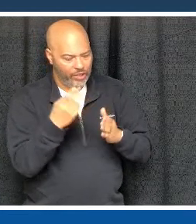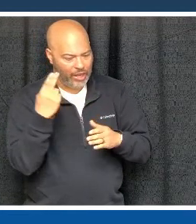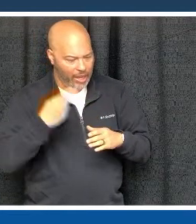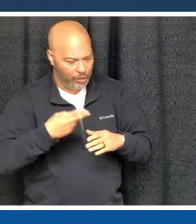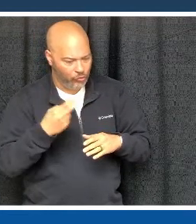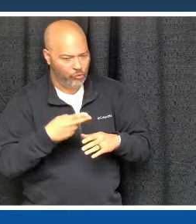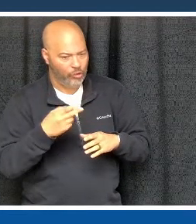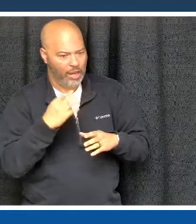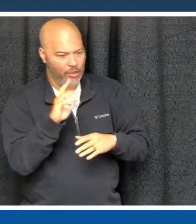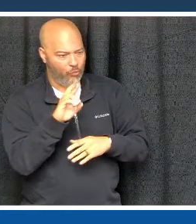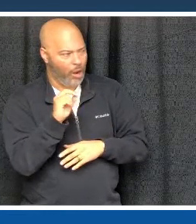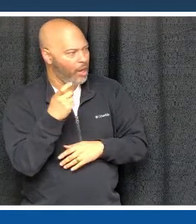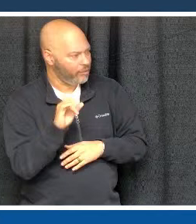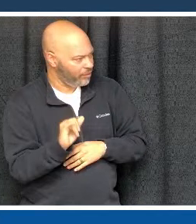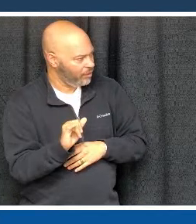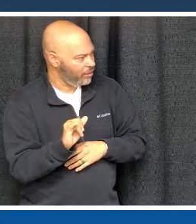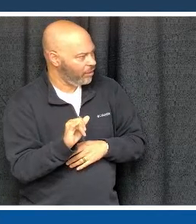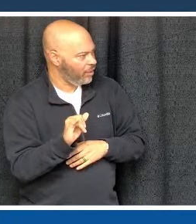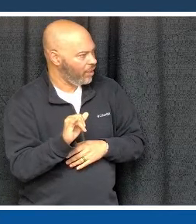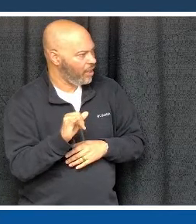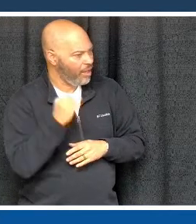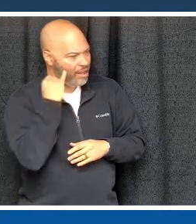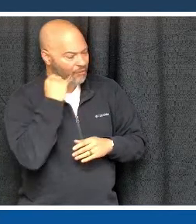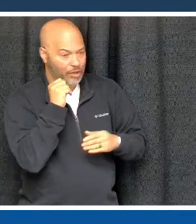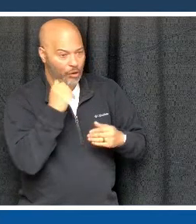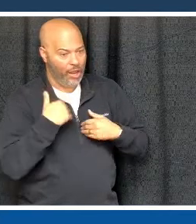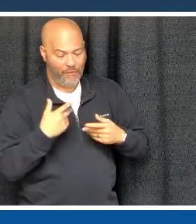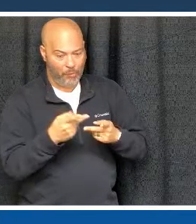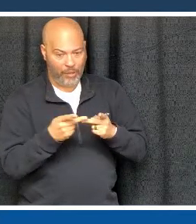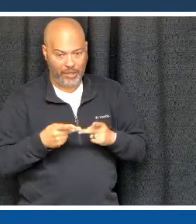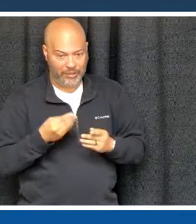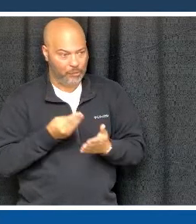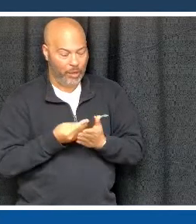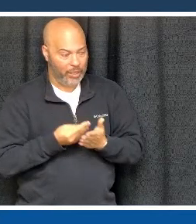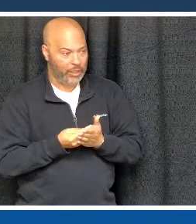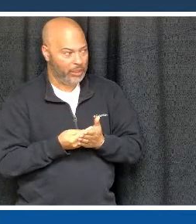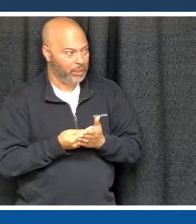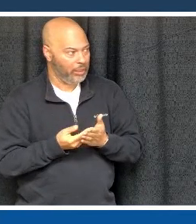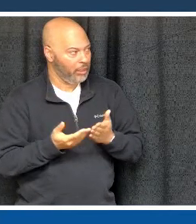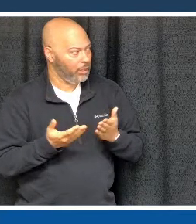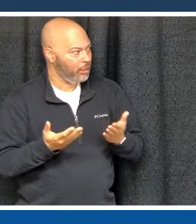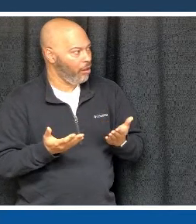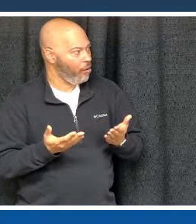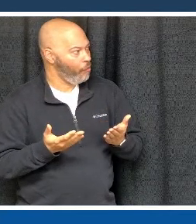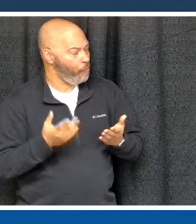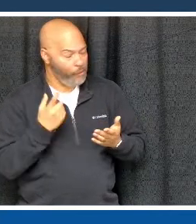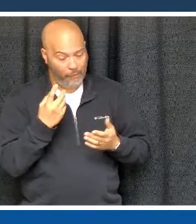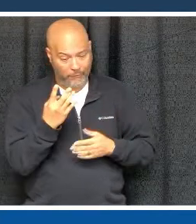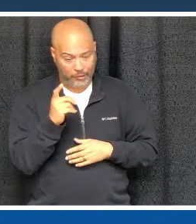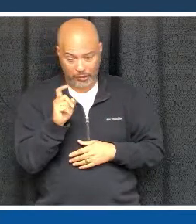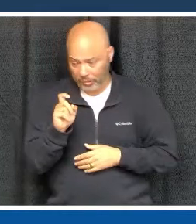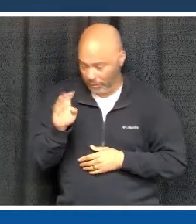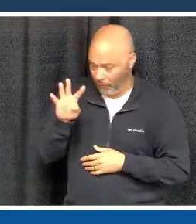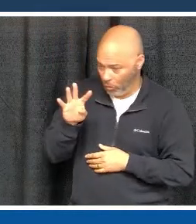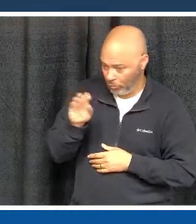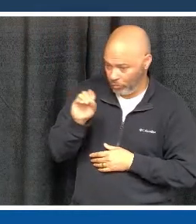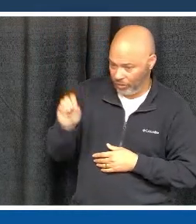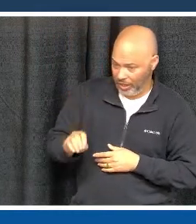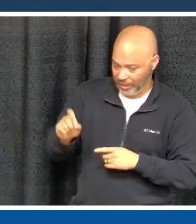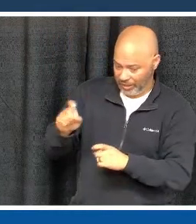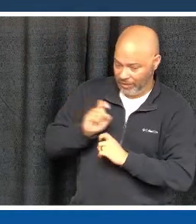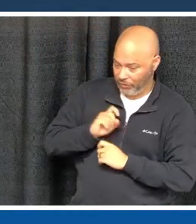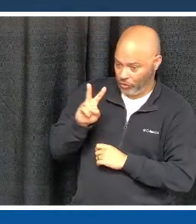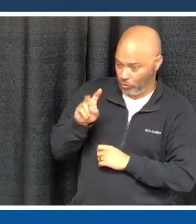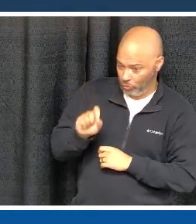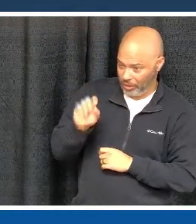Roxy. Yeah, They don't have a source to fund them. and this 4%, it gives us